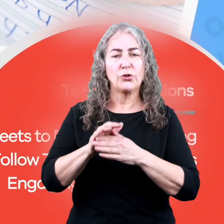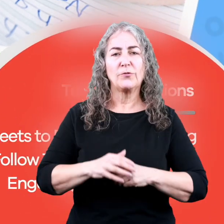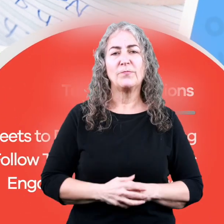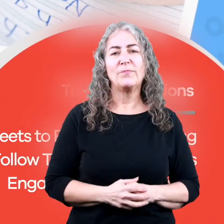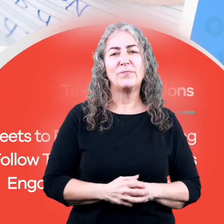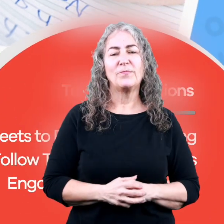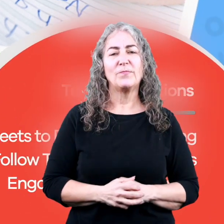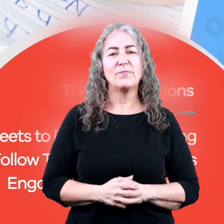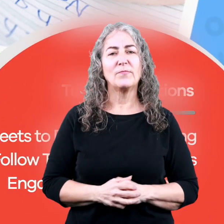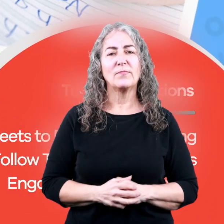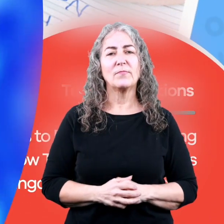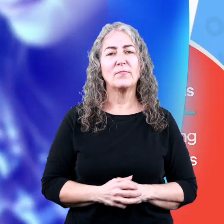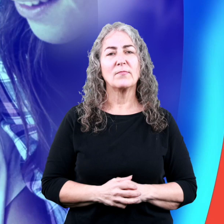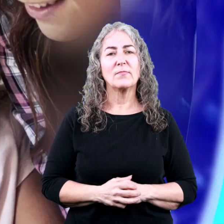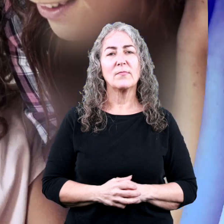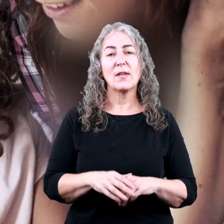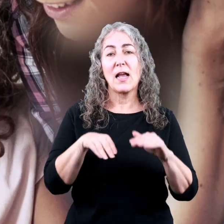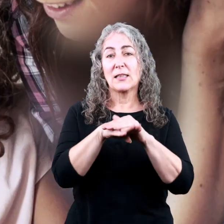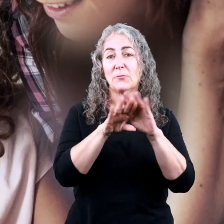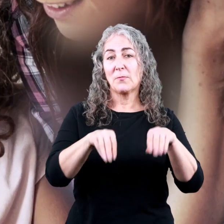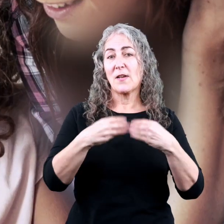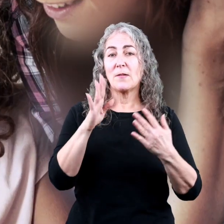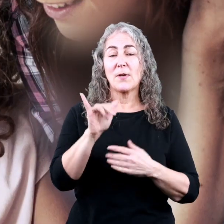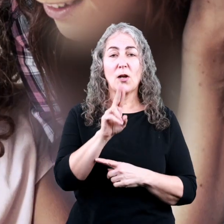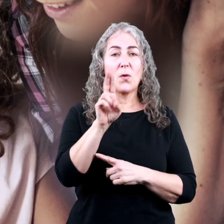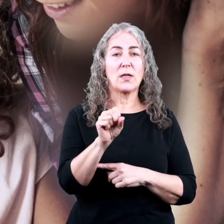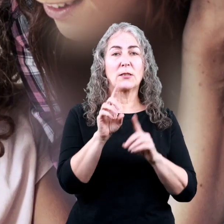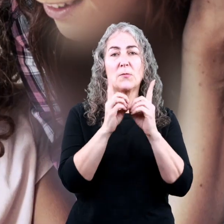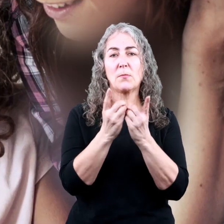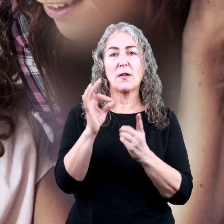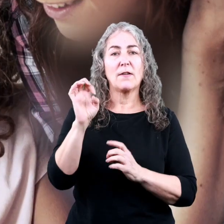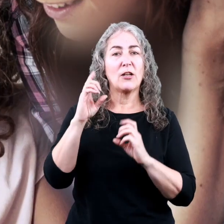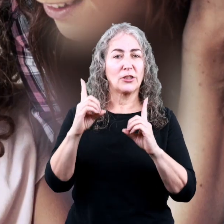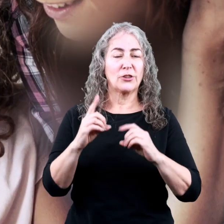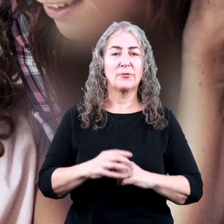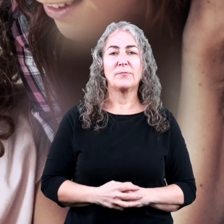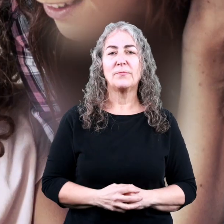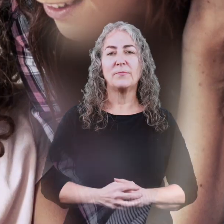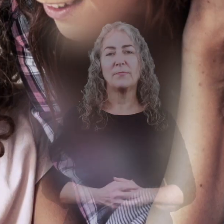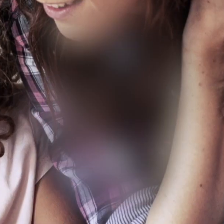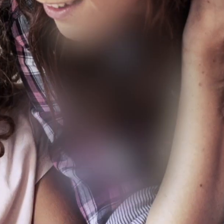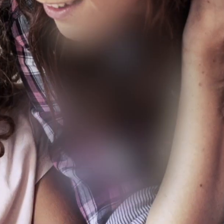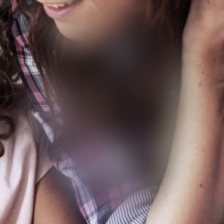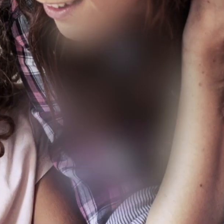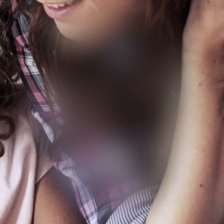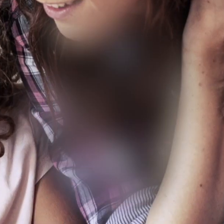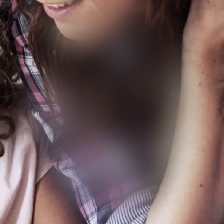Music Music Music And Music You